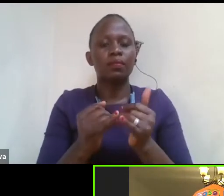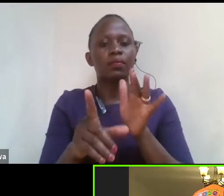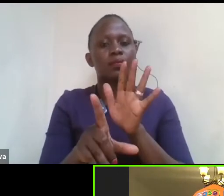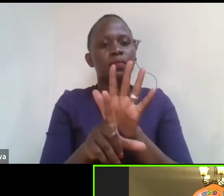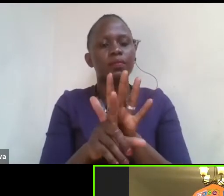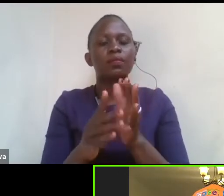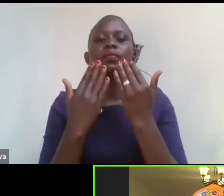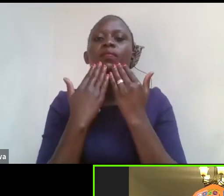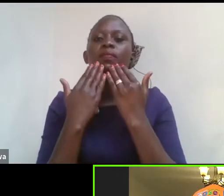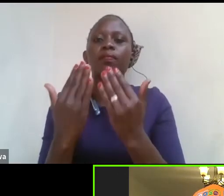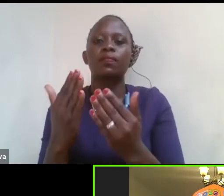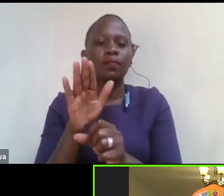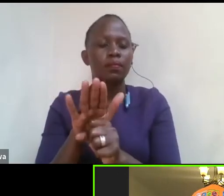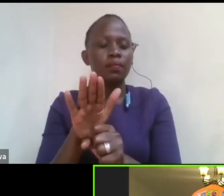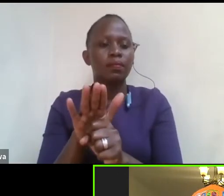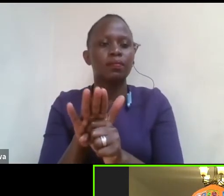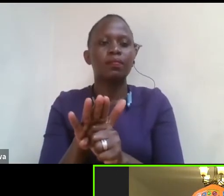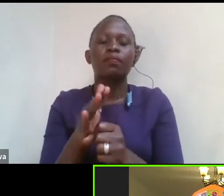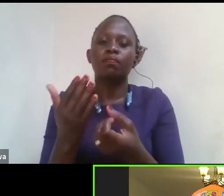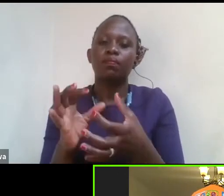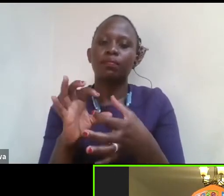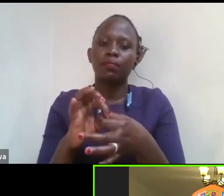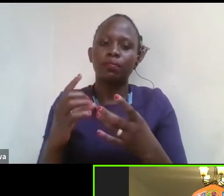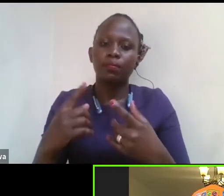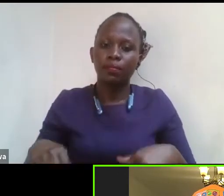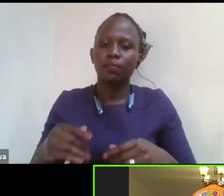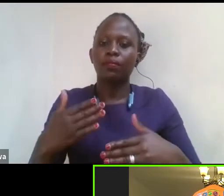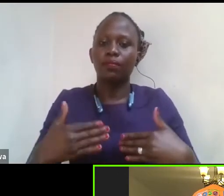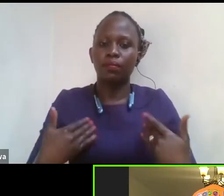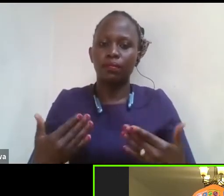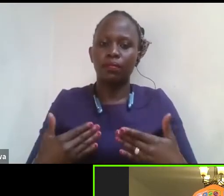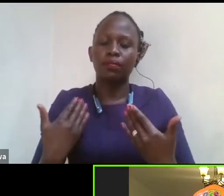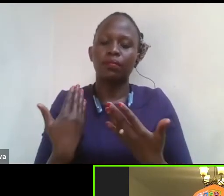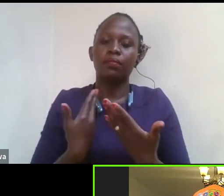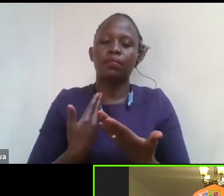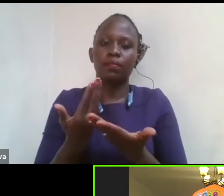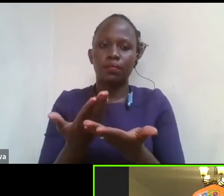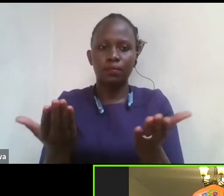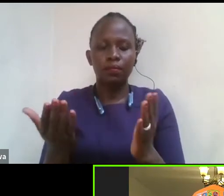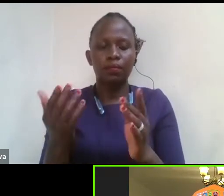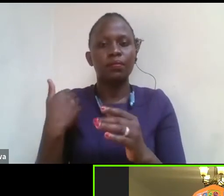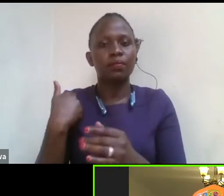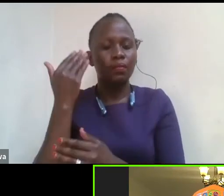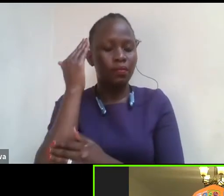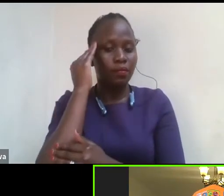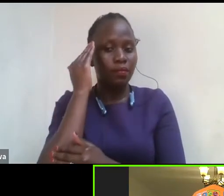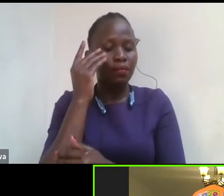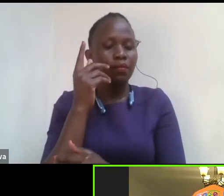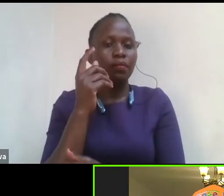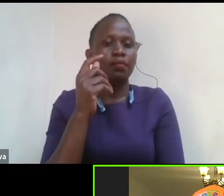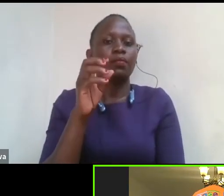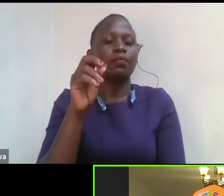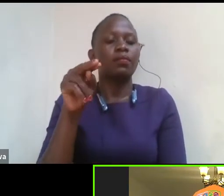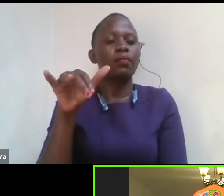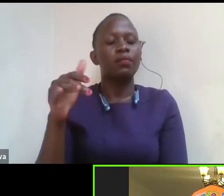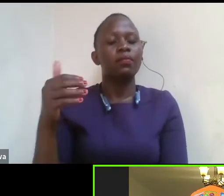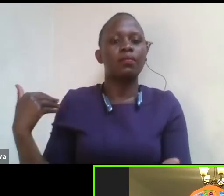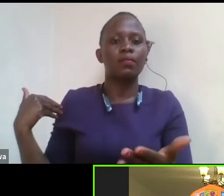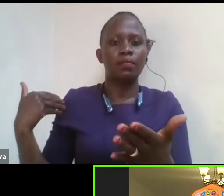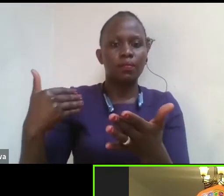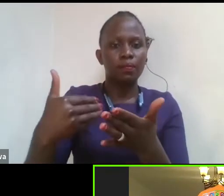much, Comrade Tony, for joining us. Really excited to have you. I've known Tony for a while, so I'm really excited to